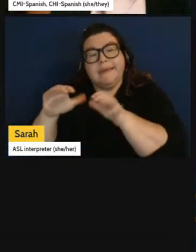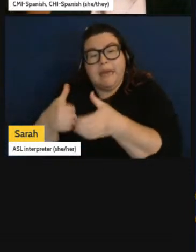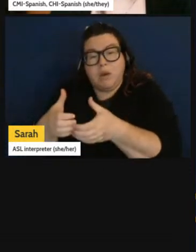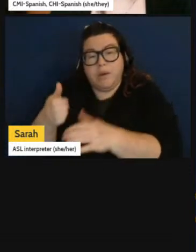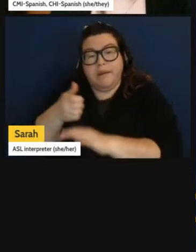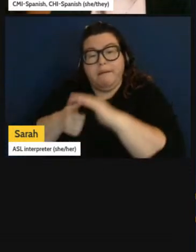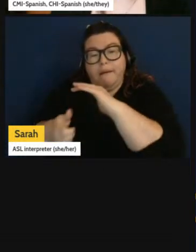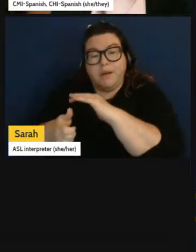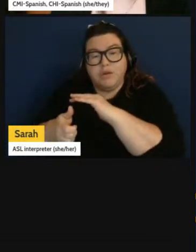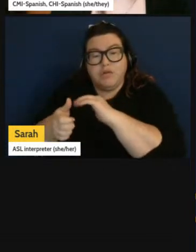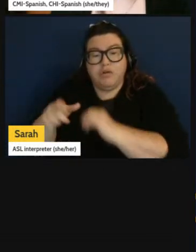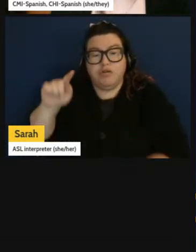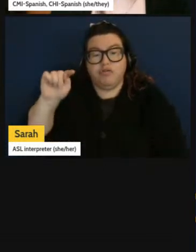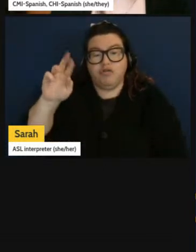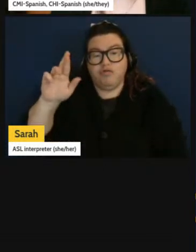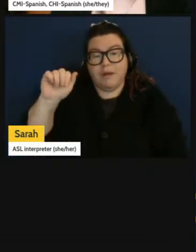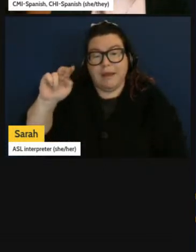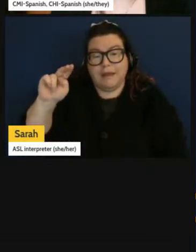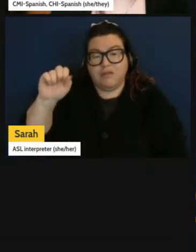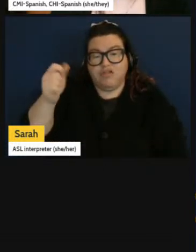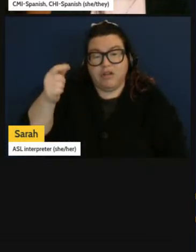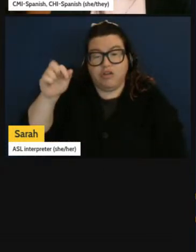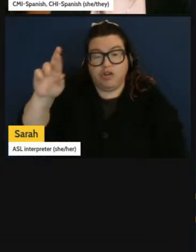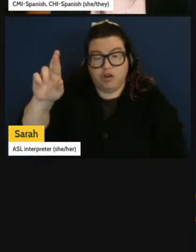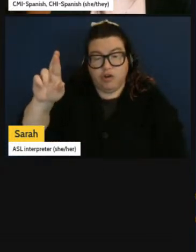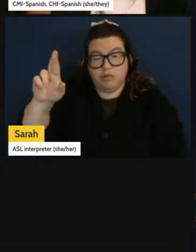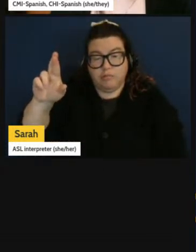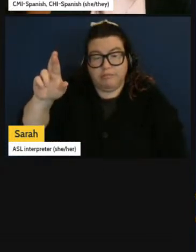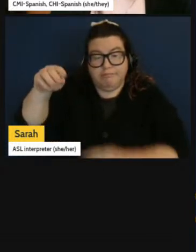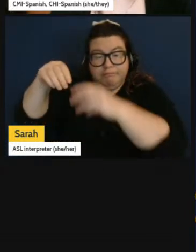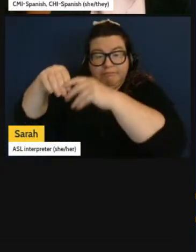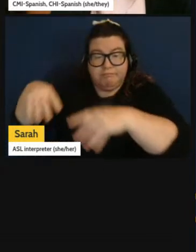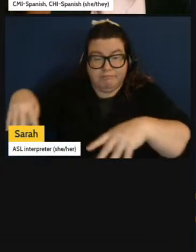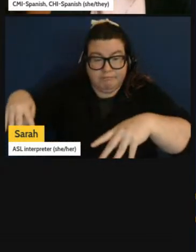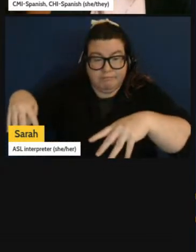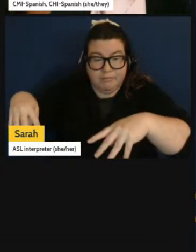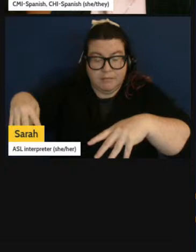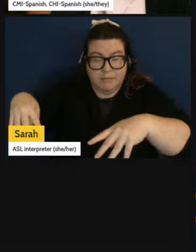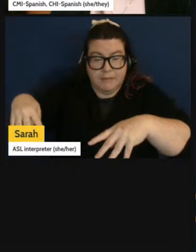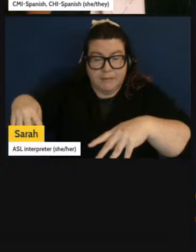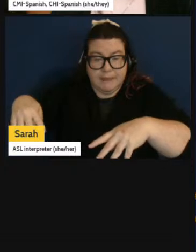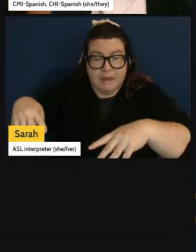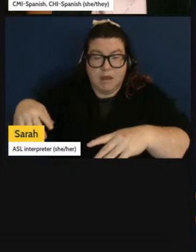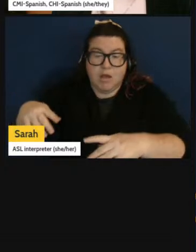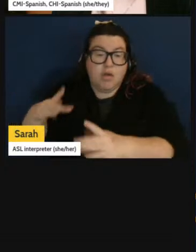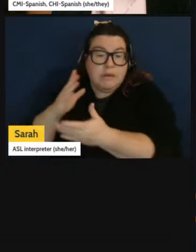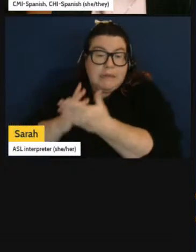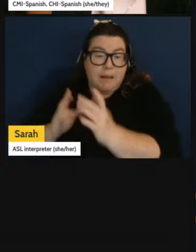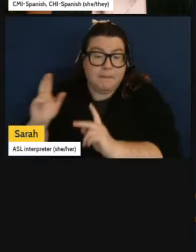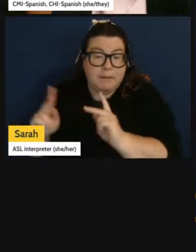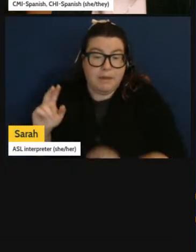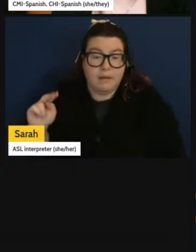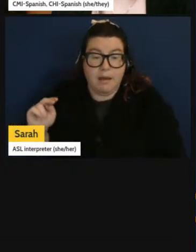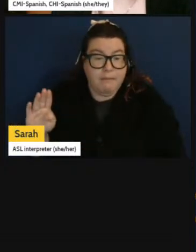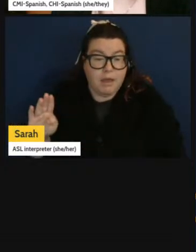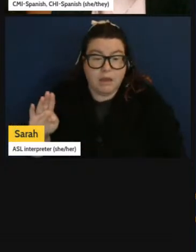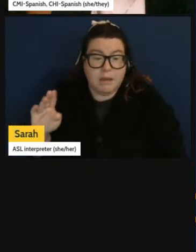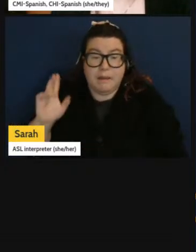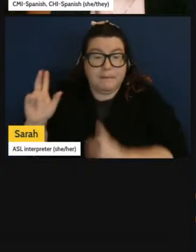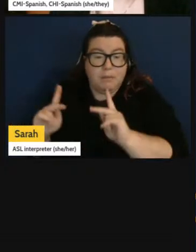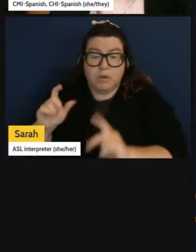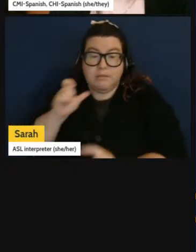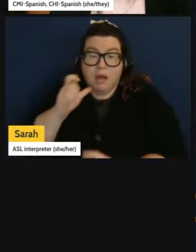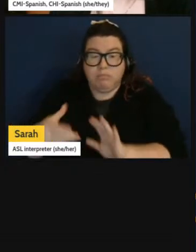within the transgender umbrella, although there are non-binary people who don't consider themselves to be